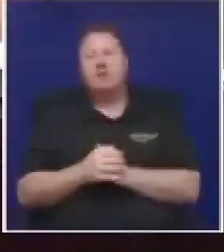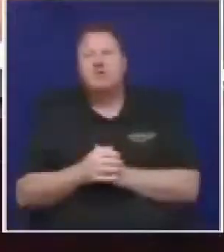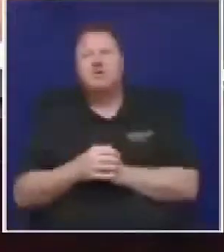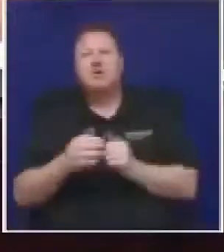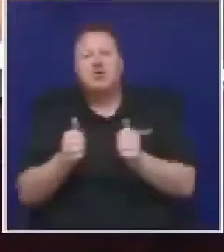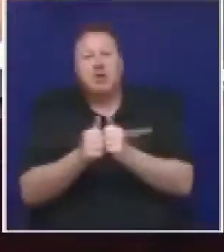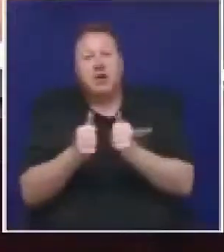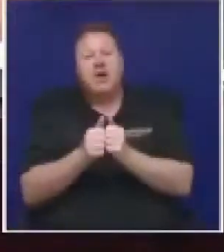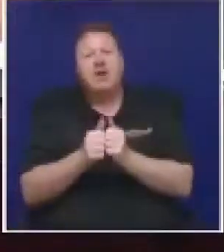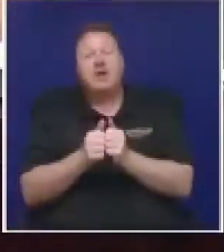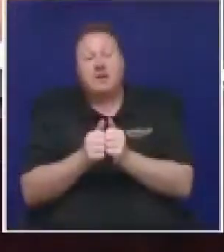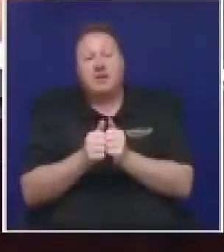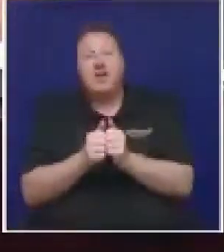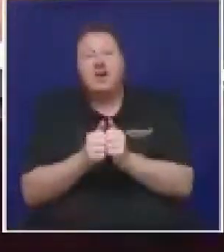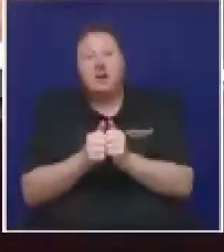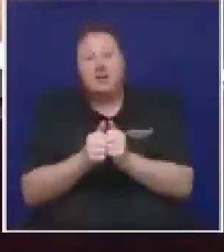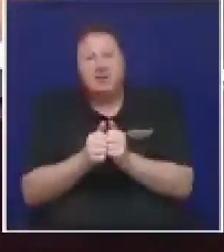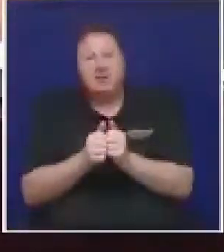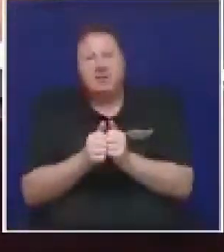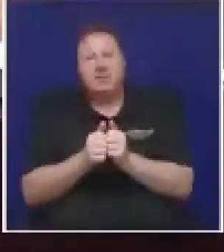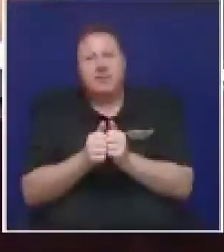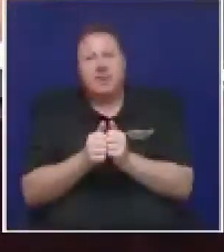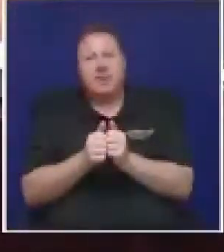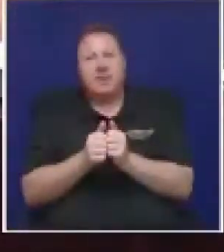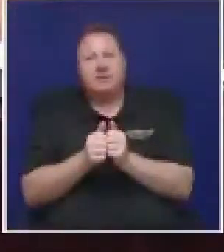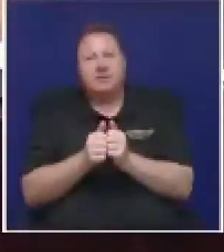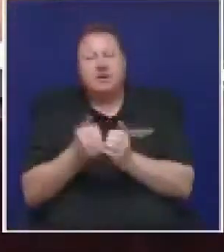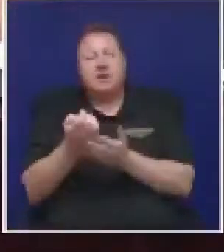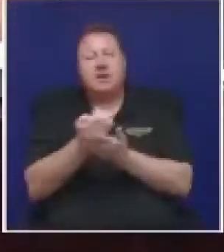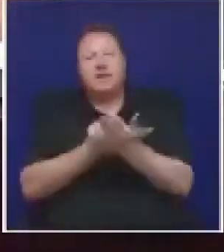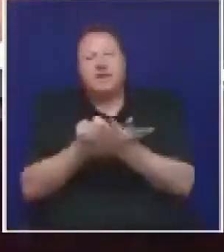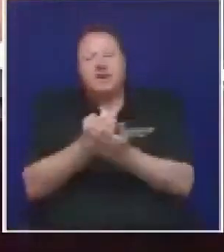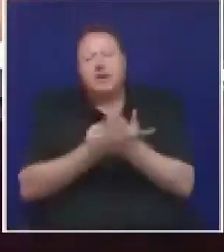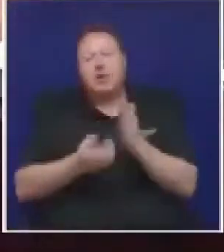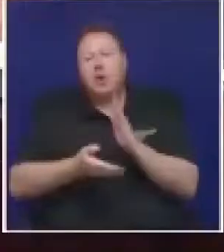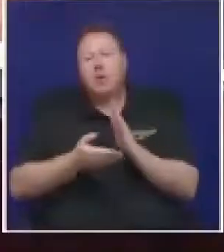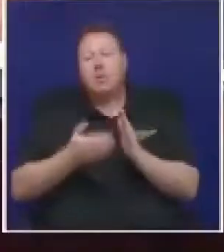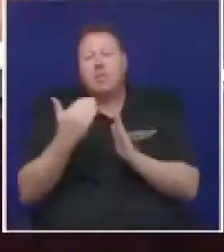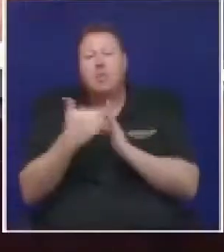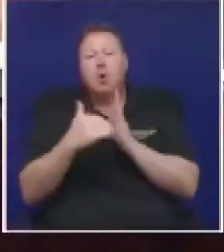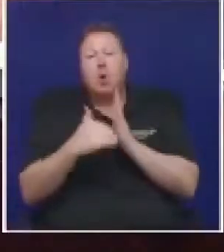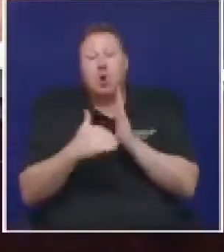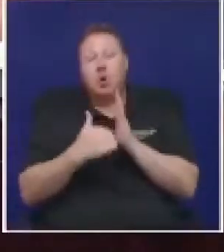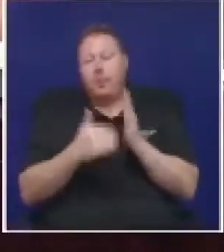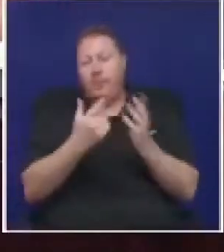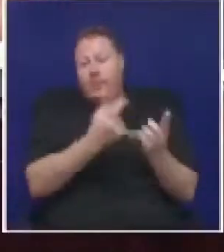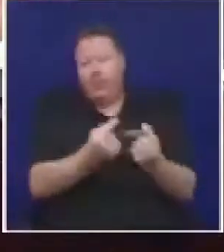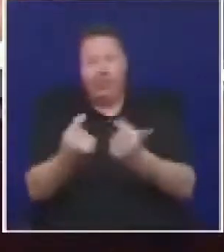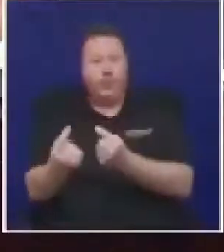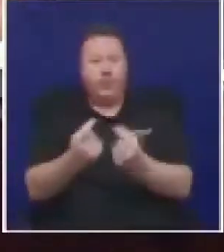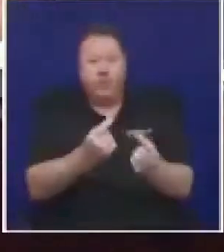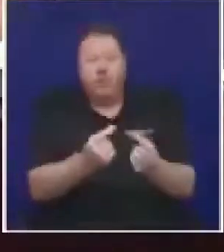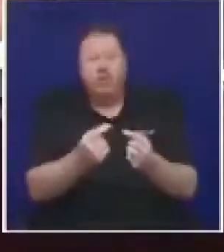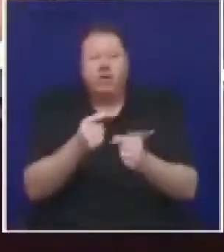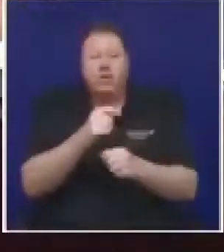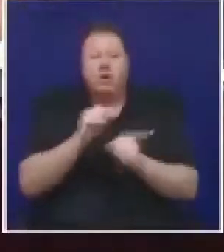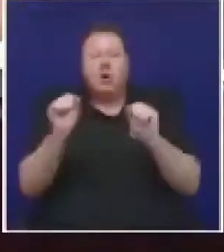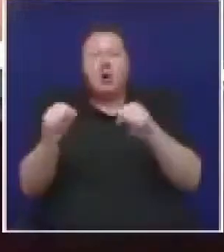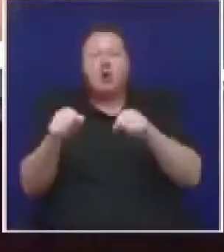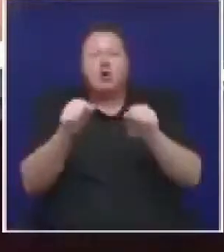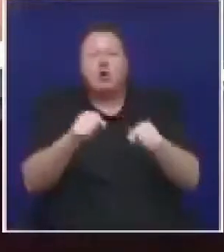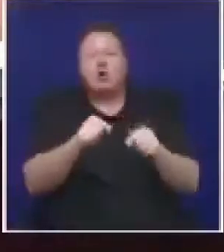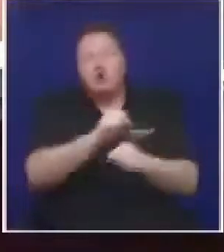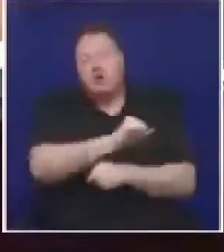we are executing an economic program that has been agreed upon